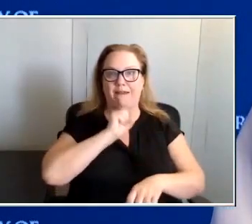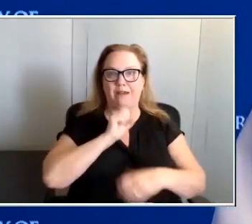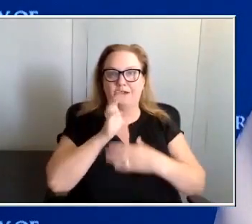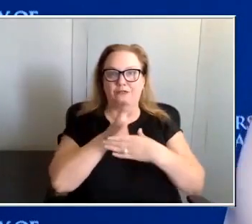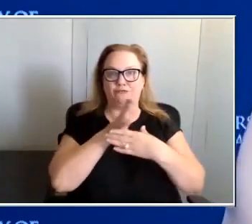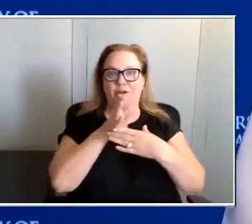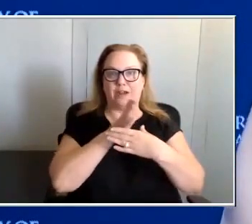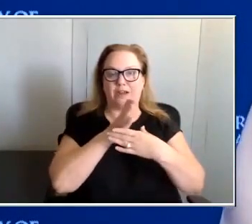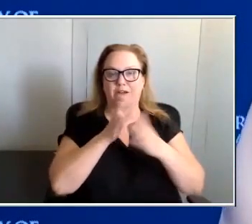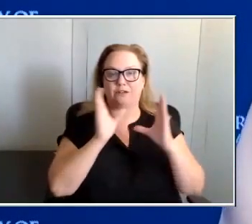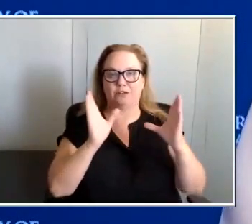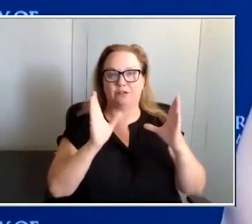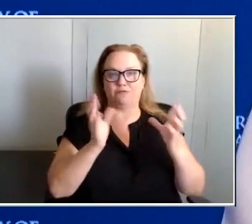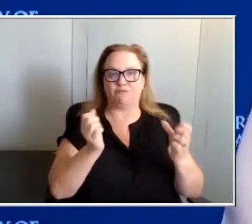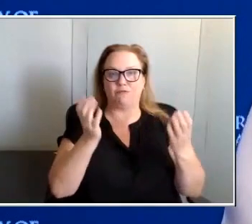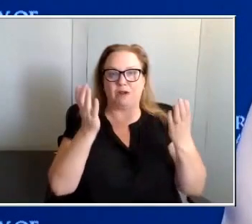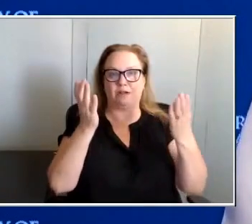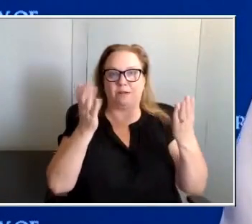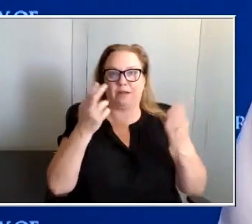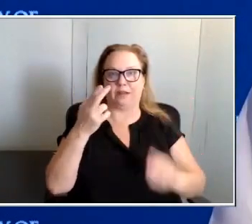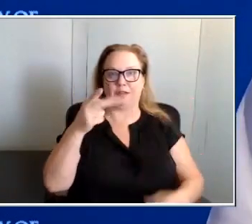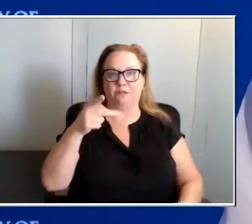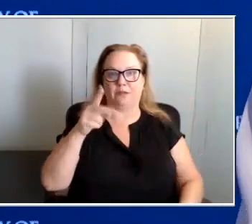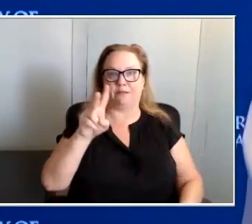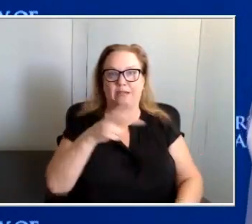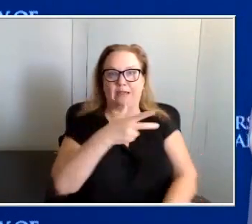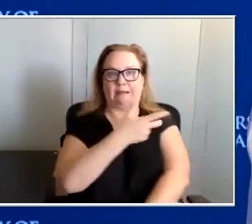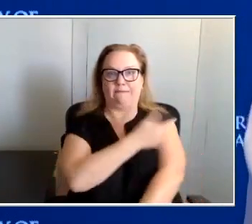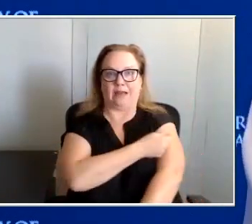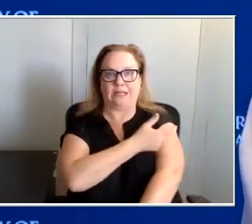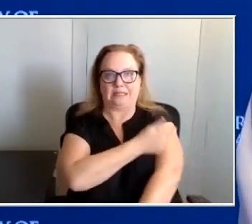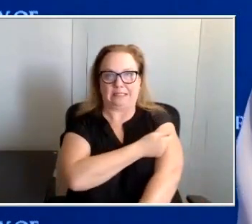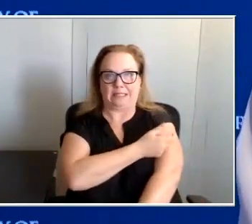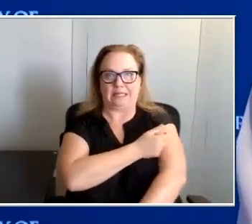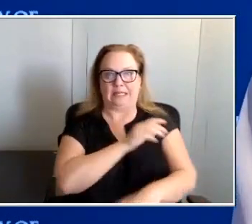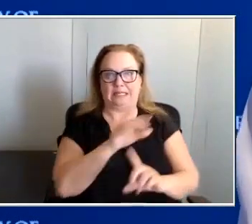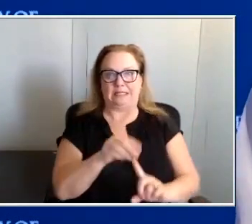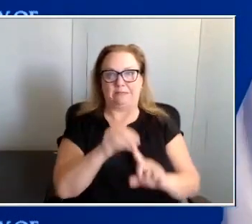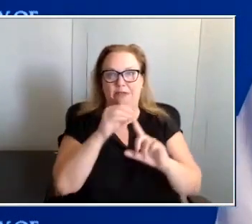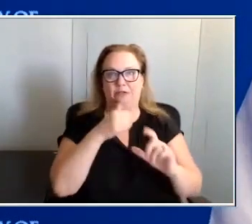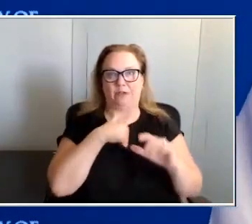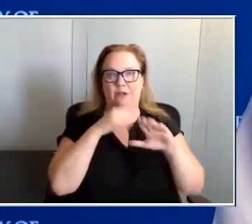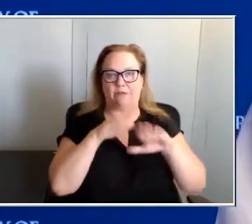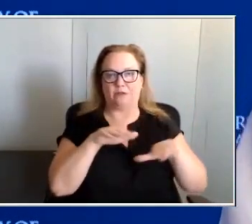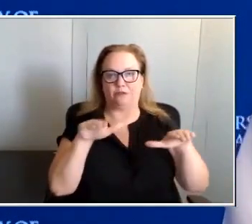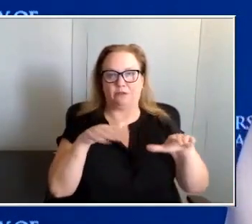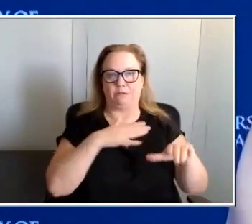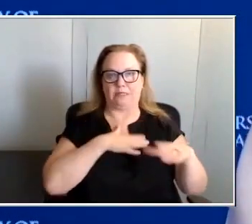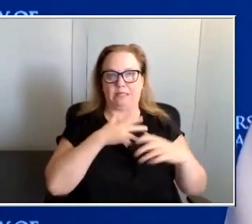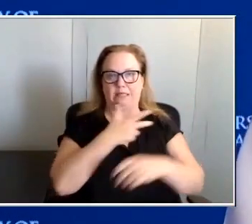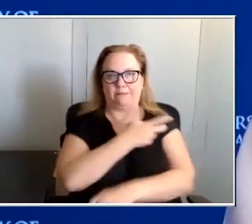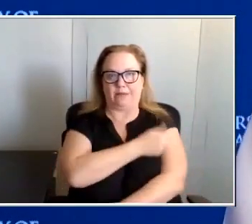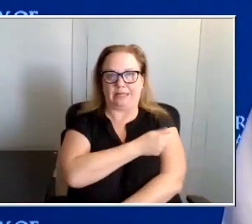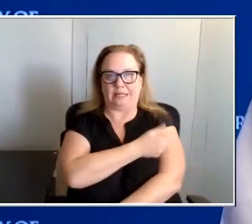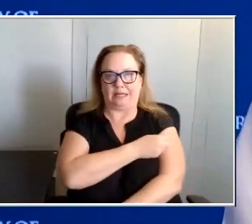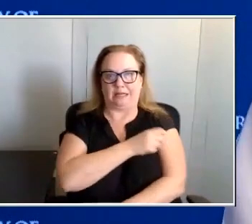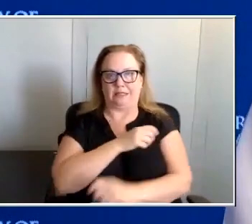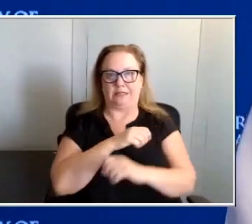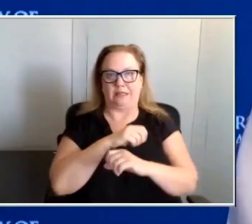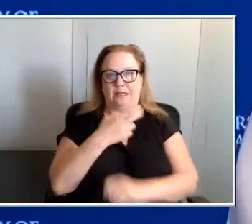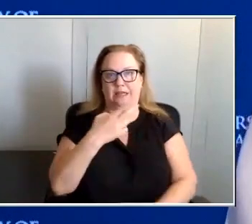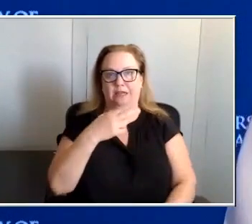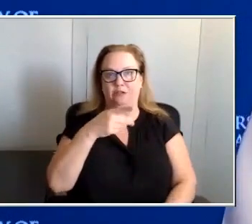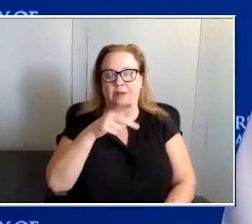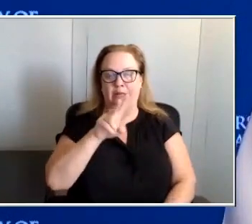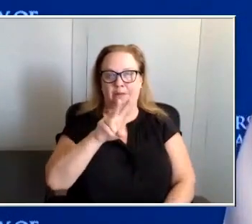that recommended HPV vaccine, and especially if you have children, please get them vaccinated against HPV. It